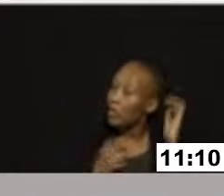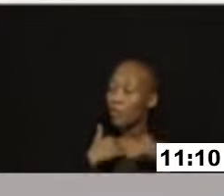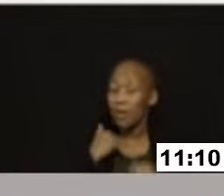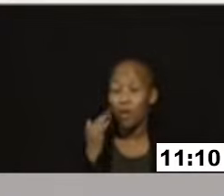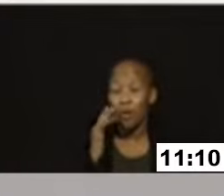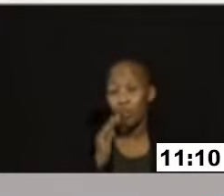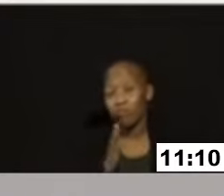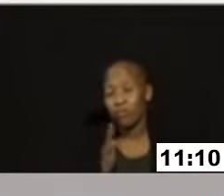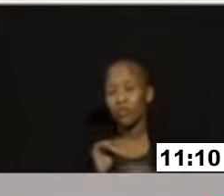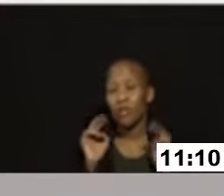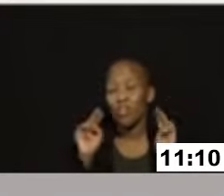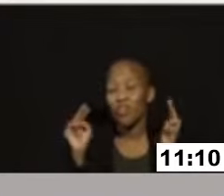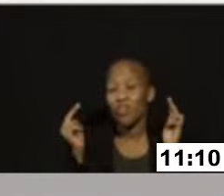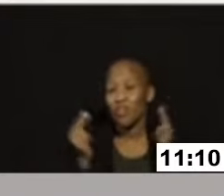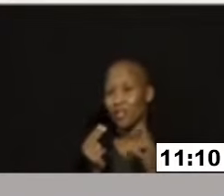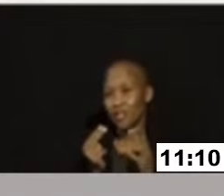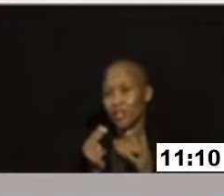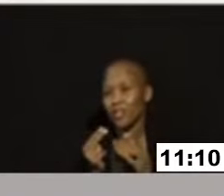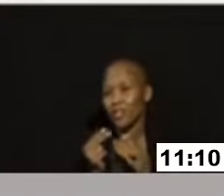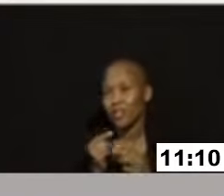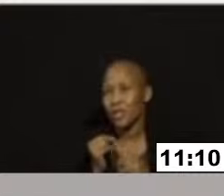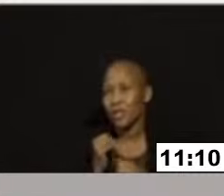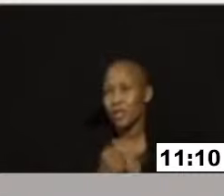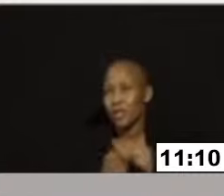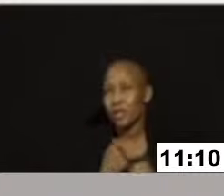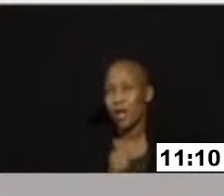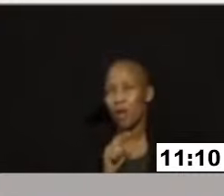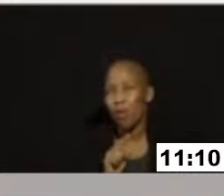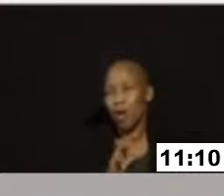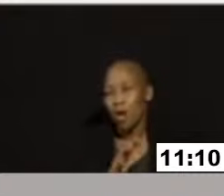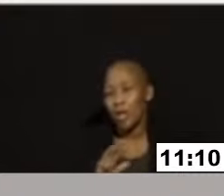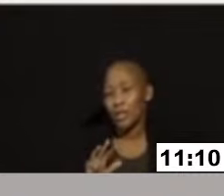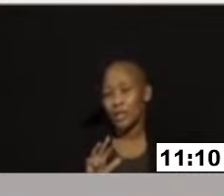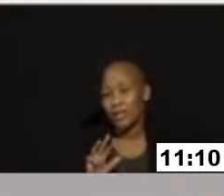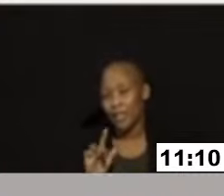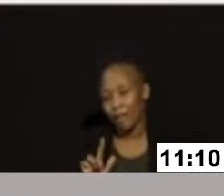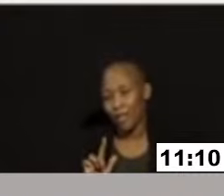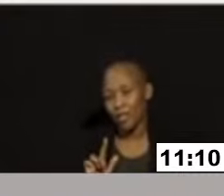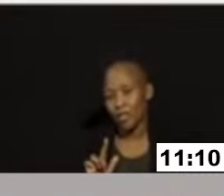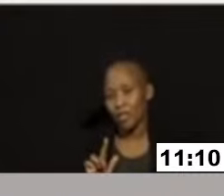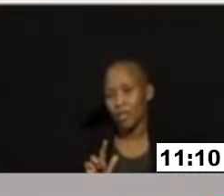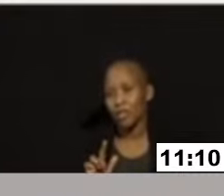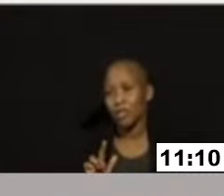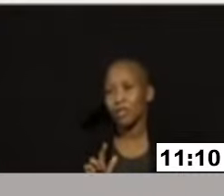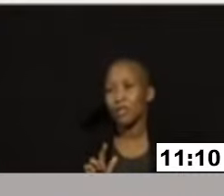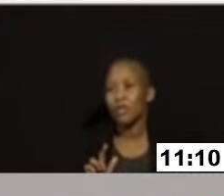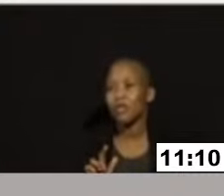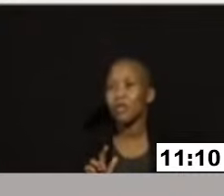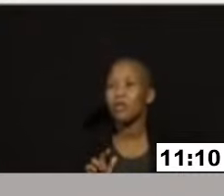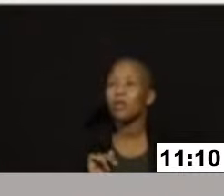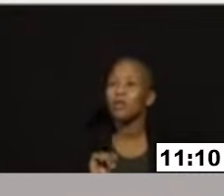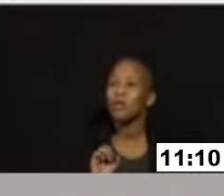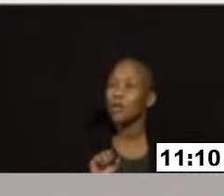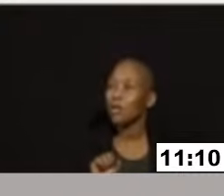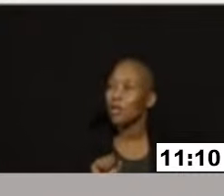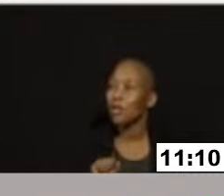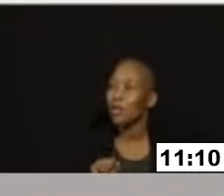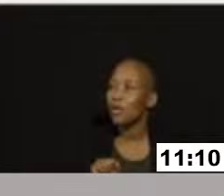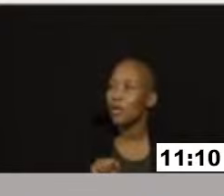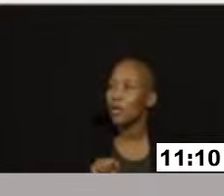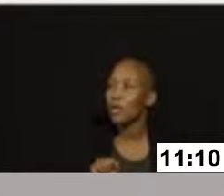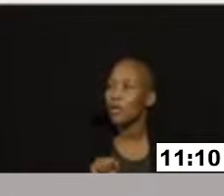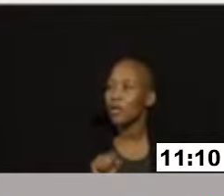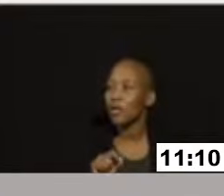university, in fact, in 1997, when Steve Biko died in police custody,